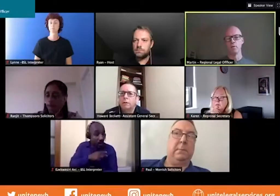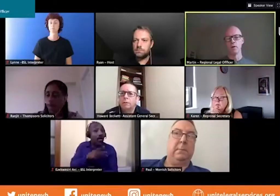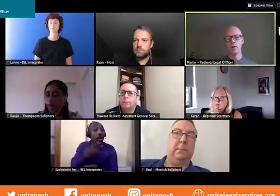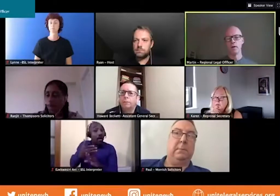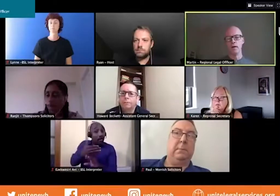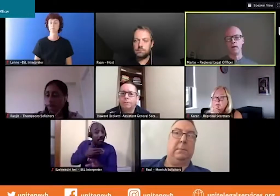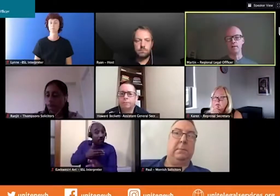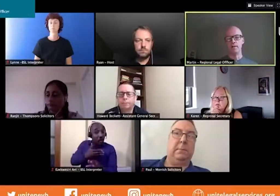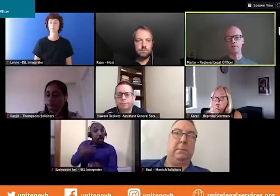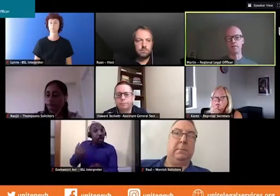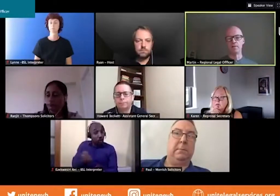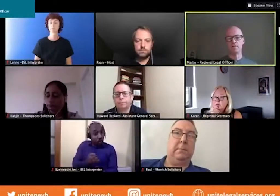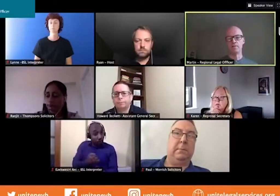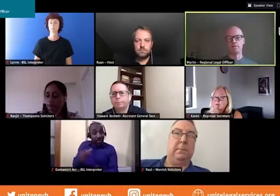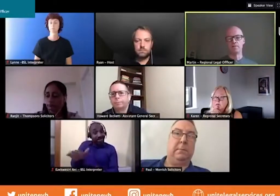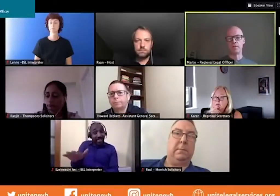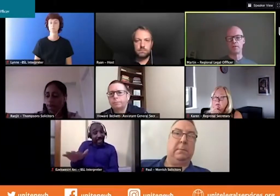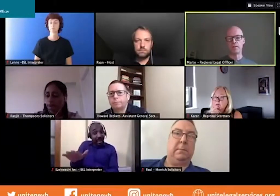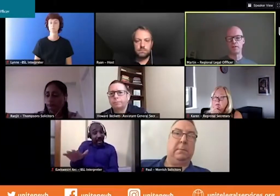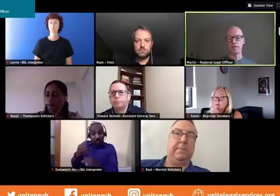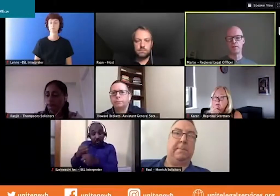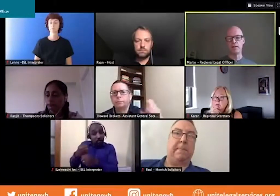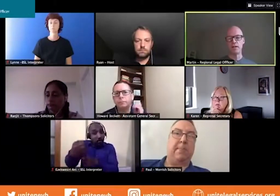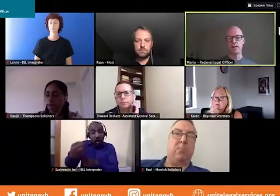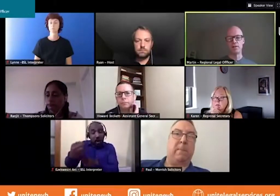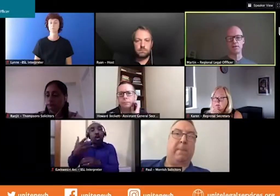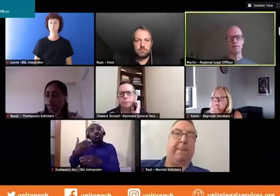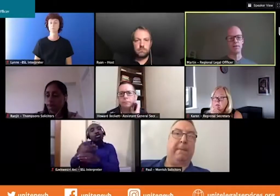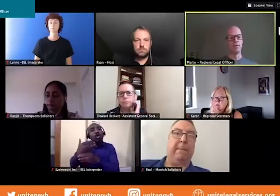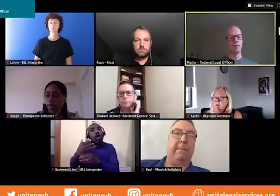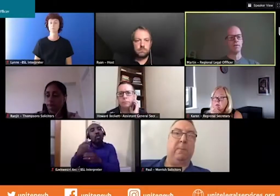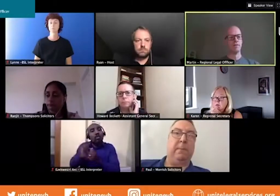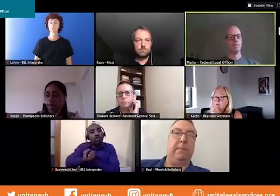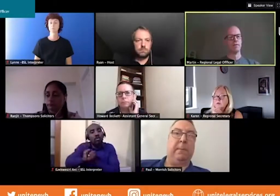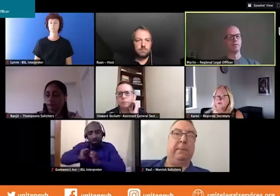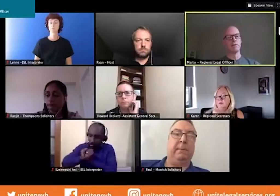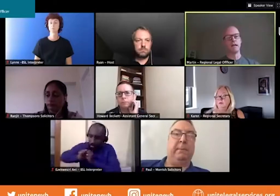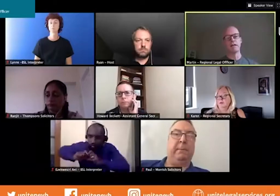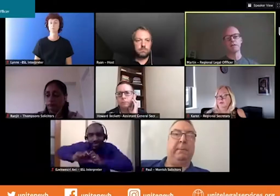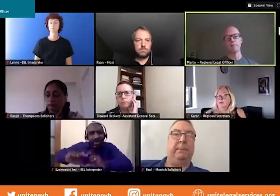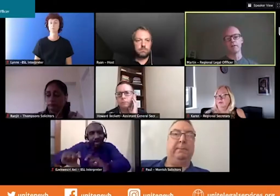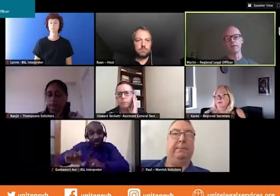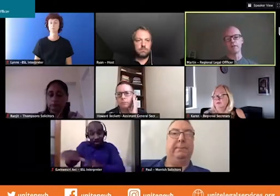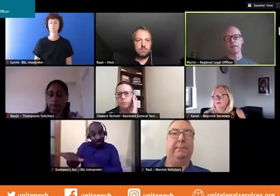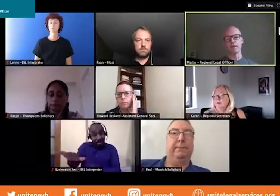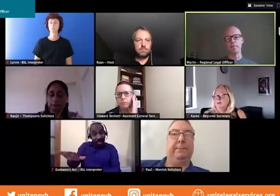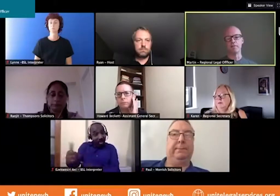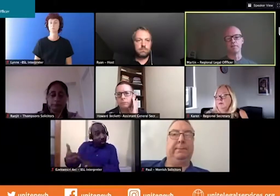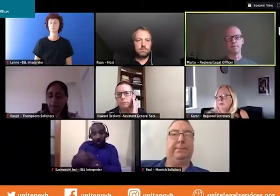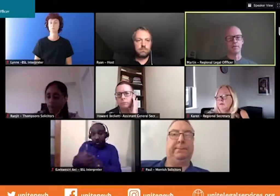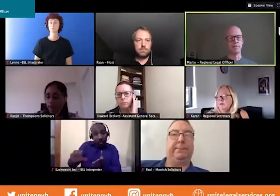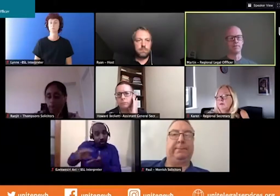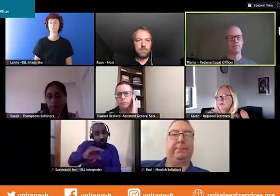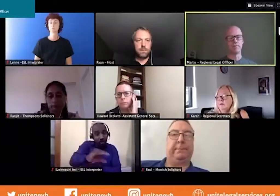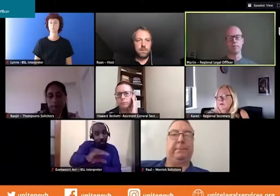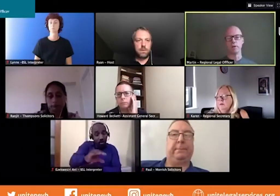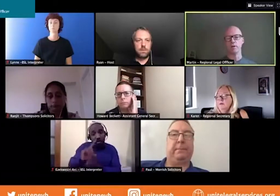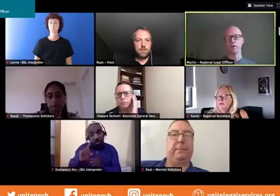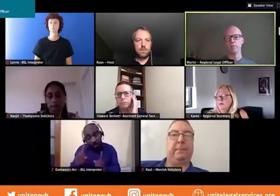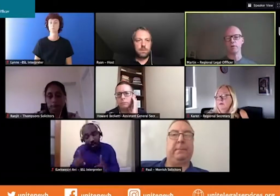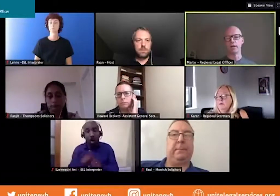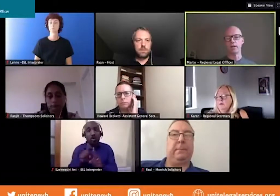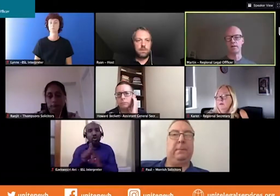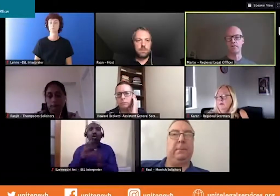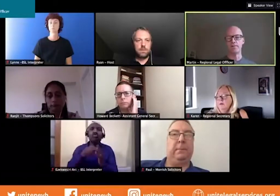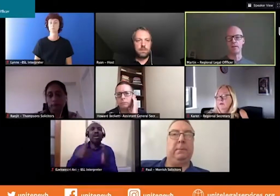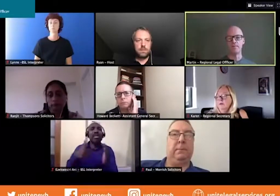now. So the job retention scheme is still there. So, the other thing to add to what Ranjit's saying about flexible working and home